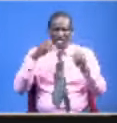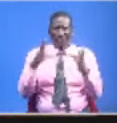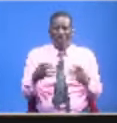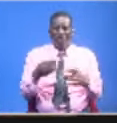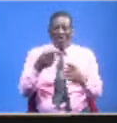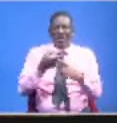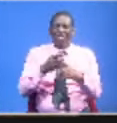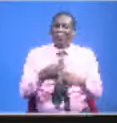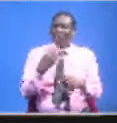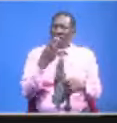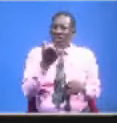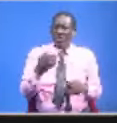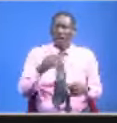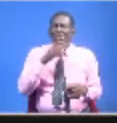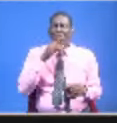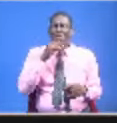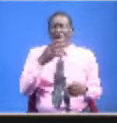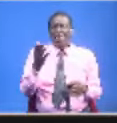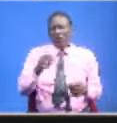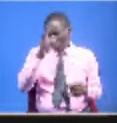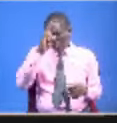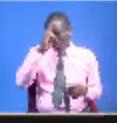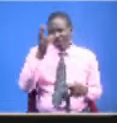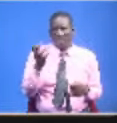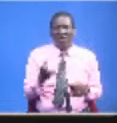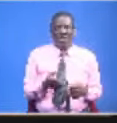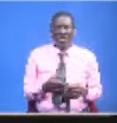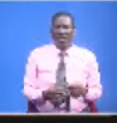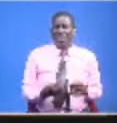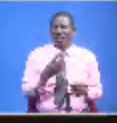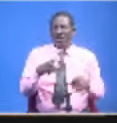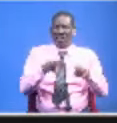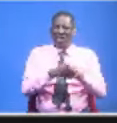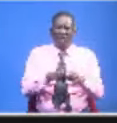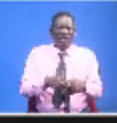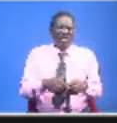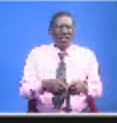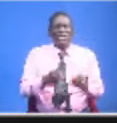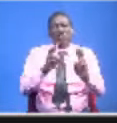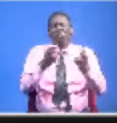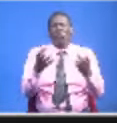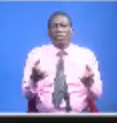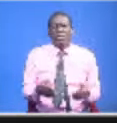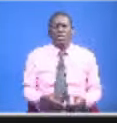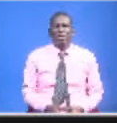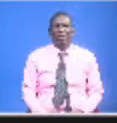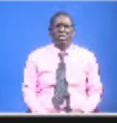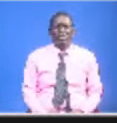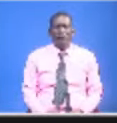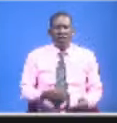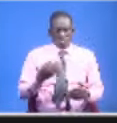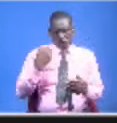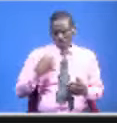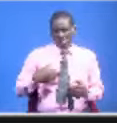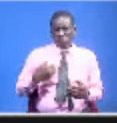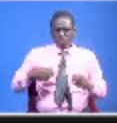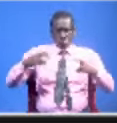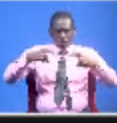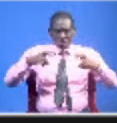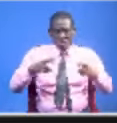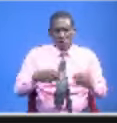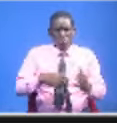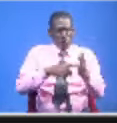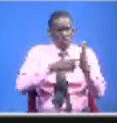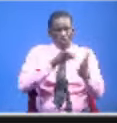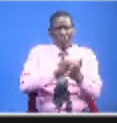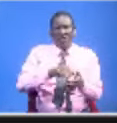tu wanaume askari tu wanaona tu kama ni kuku ilichinjwa. A postmortem examination revealed that